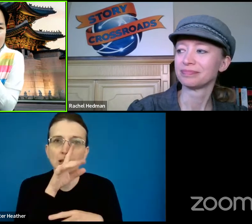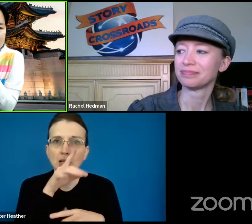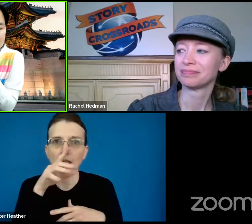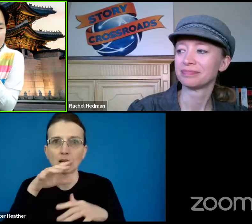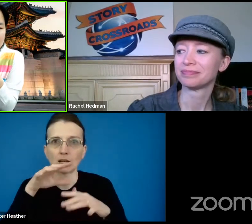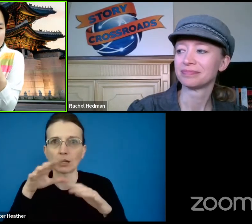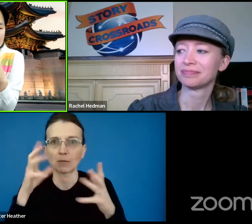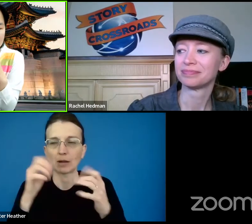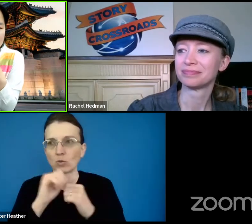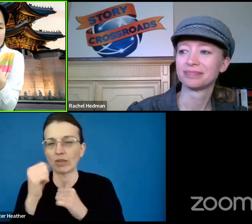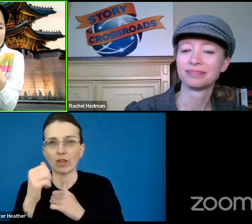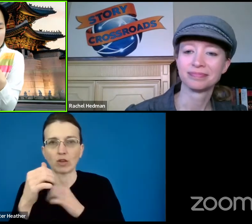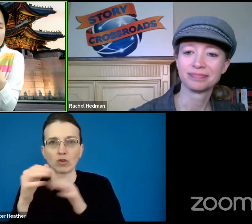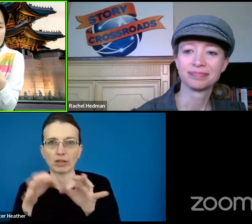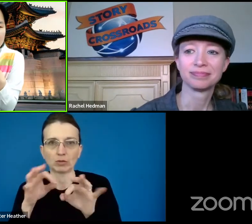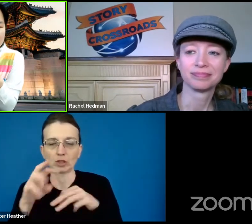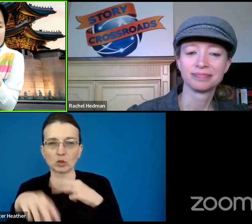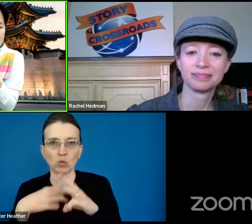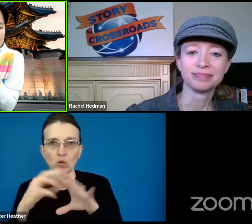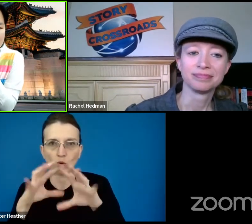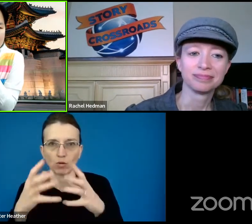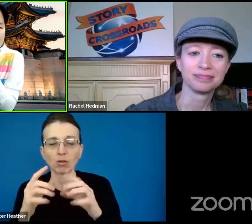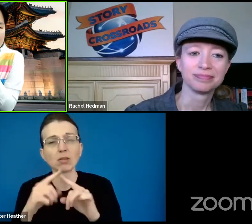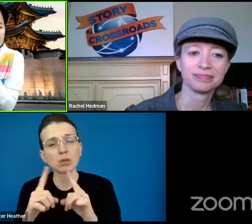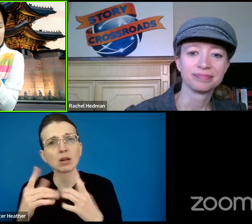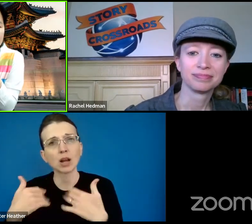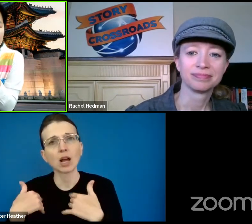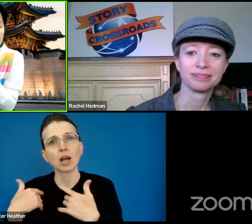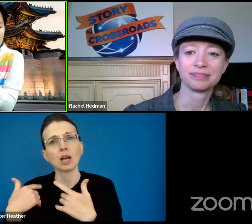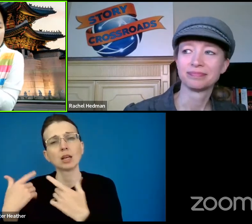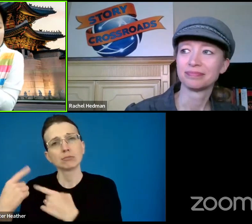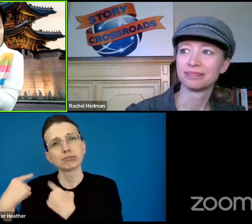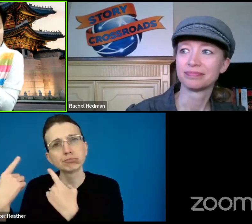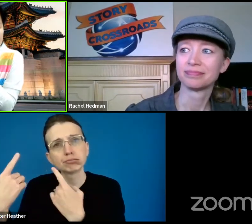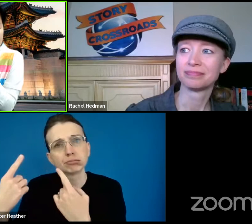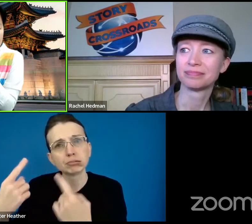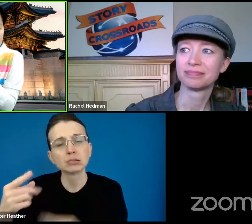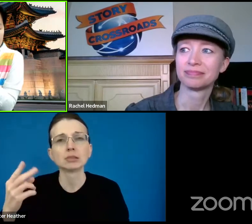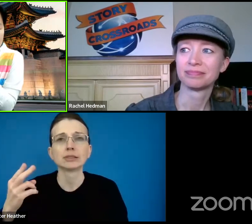it has a long history and a